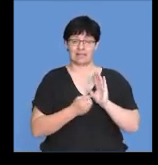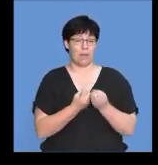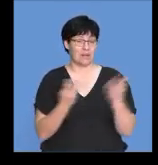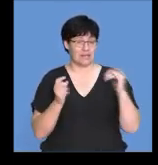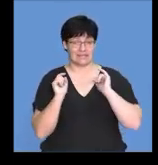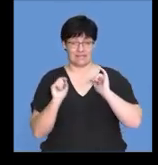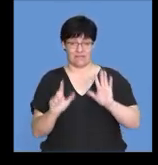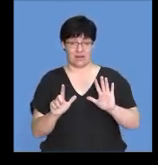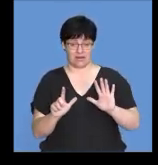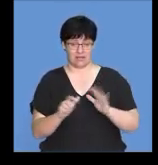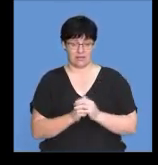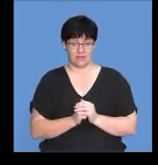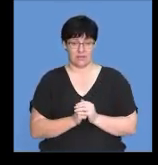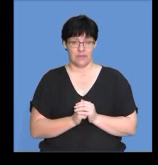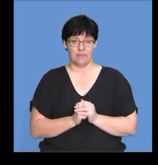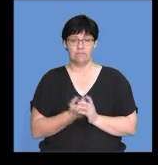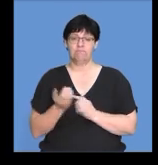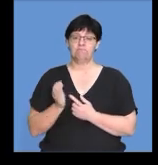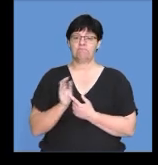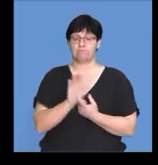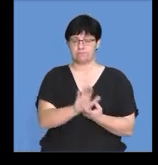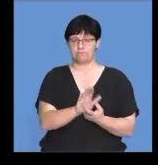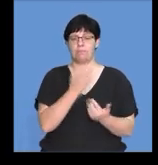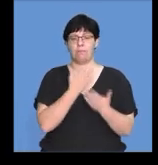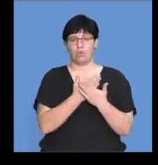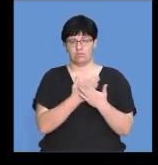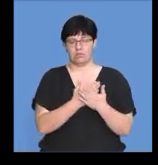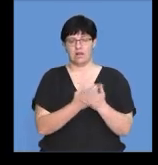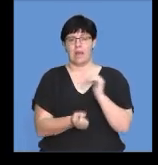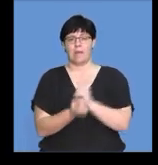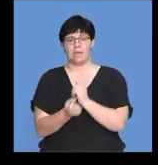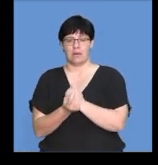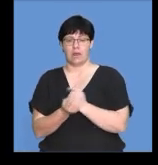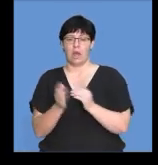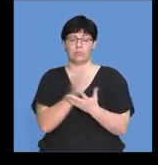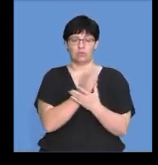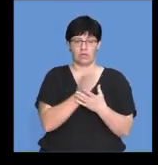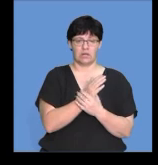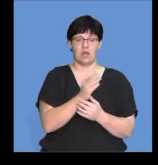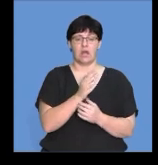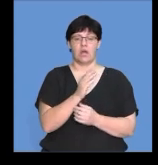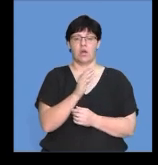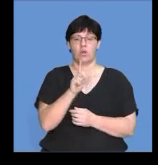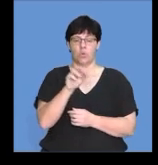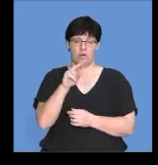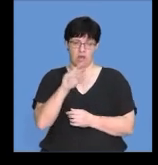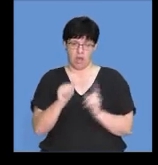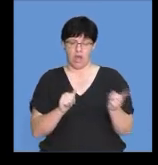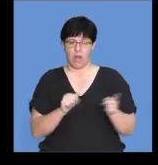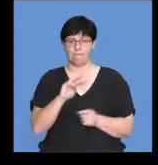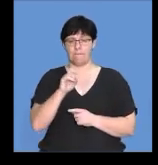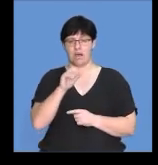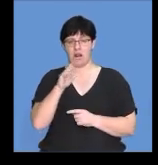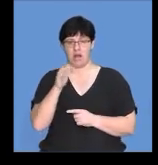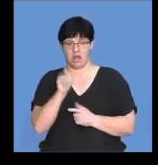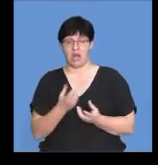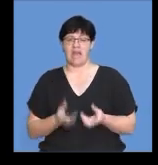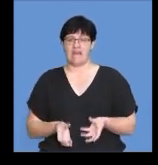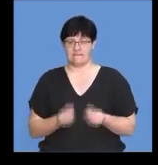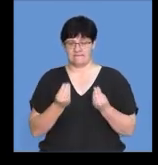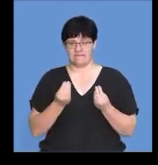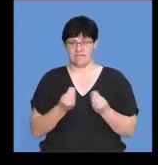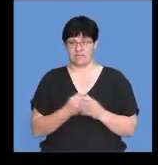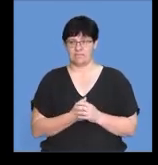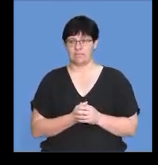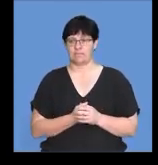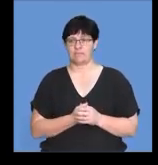question. So we've got to show the possibilities between Luna and Mabala having this possible.